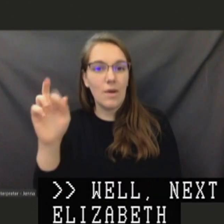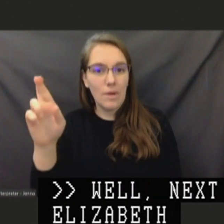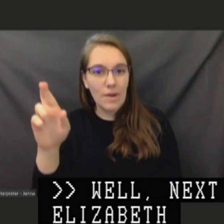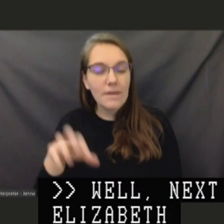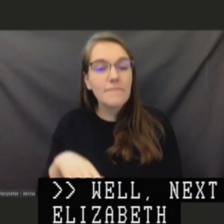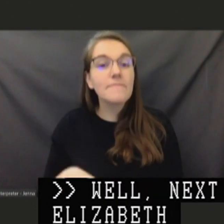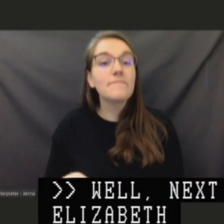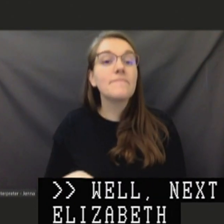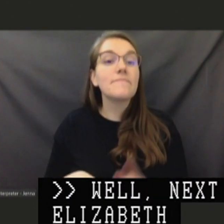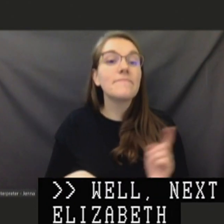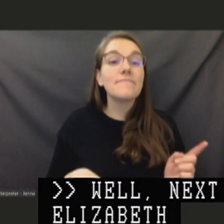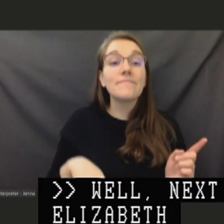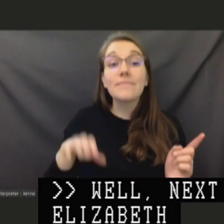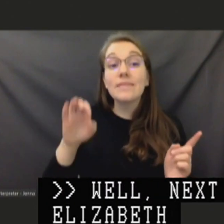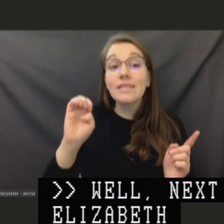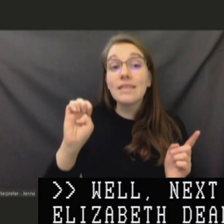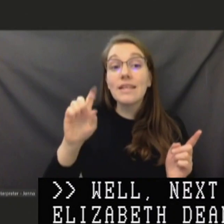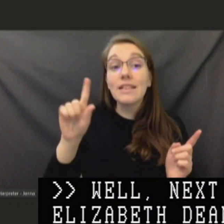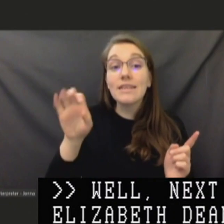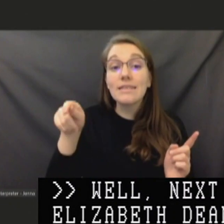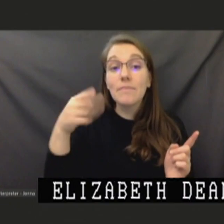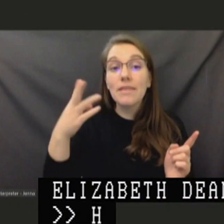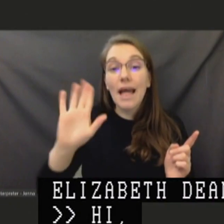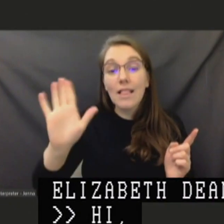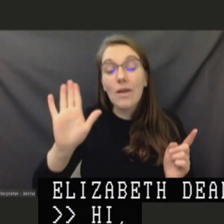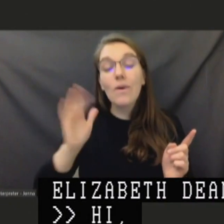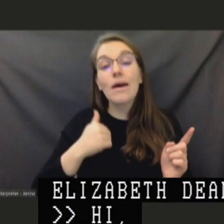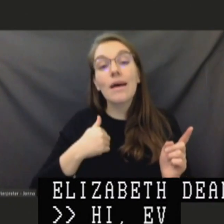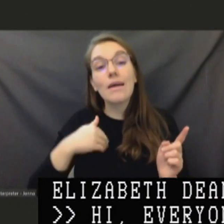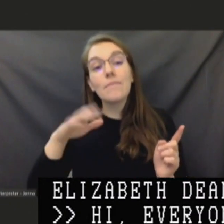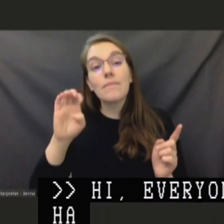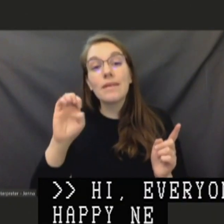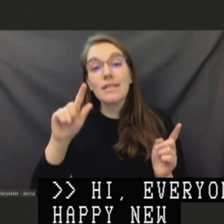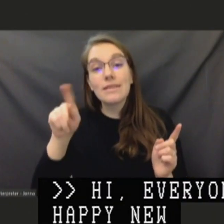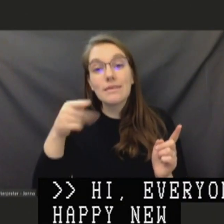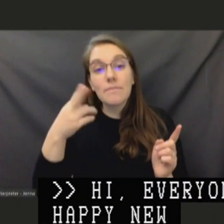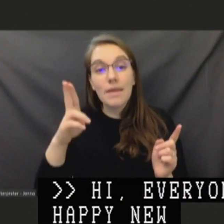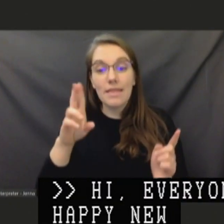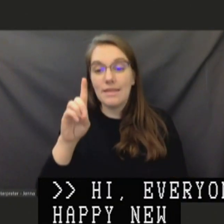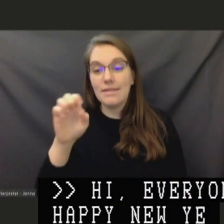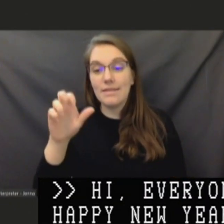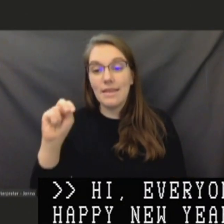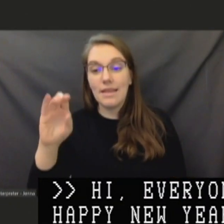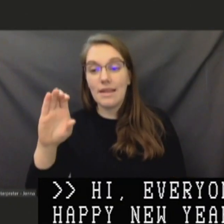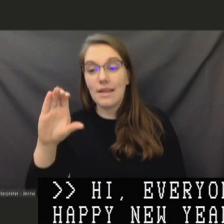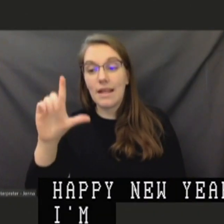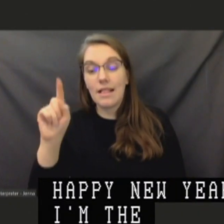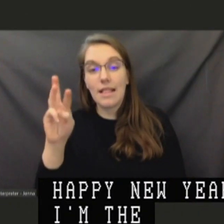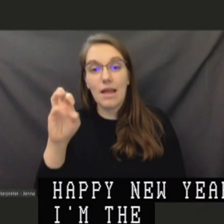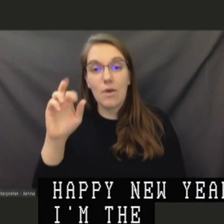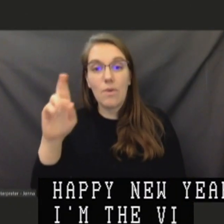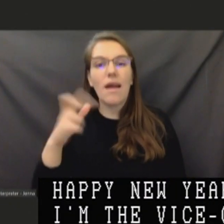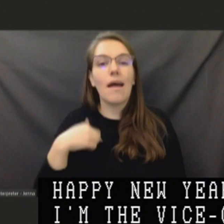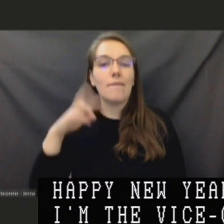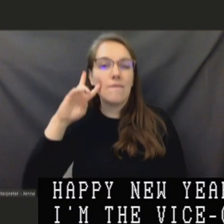Happy 2022. I'm Elizabeth Dean Flower. I'm the vice chair of the board, and I live in Back